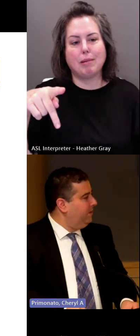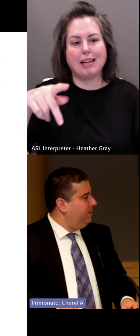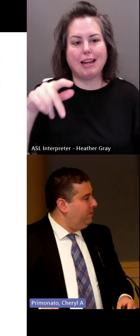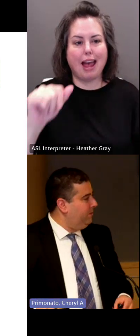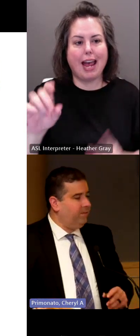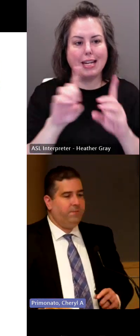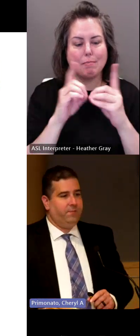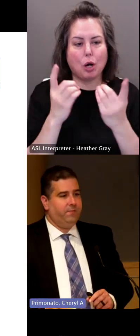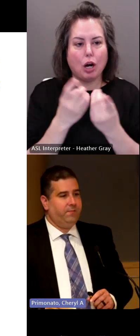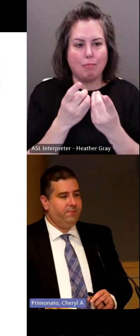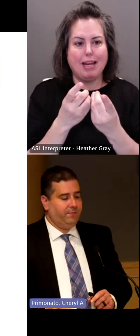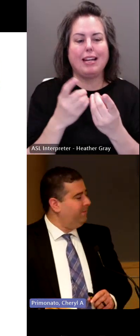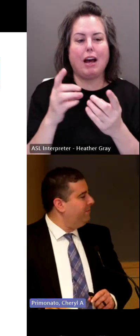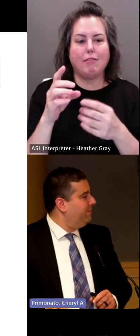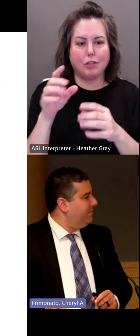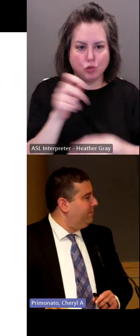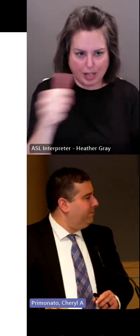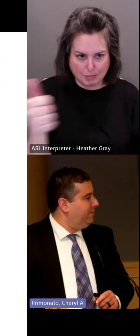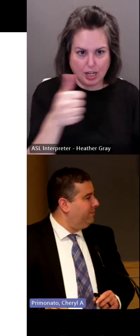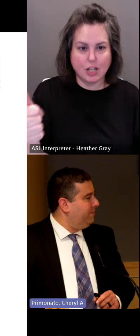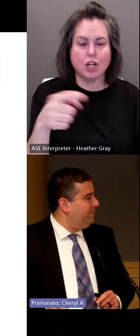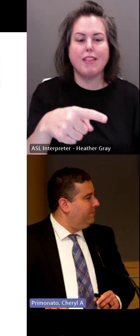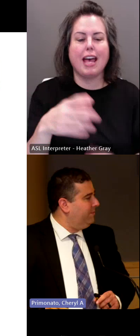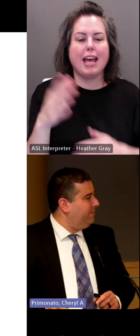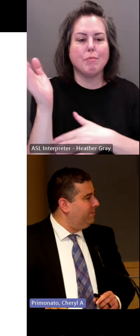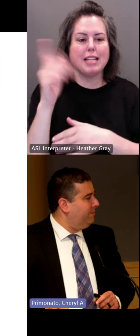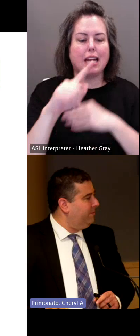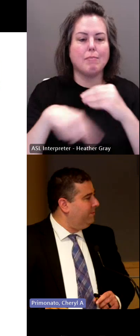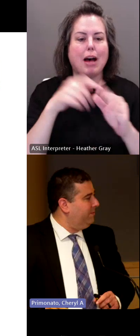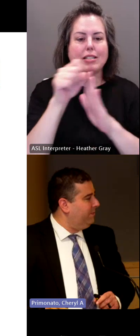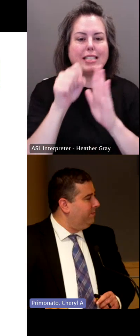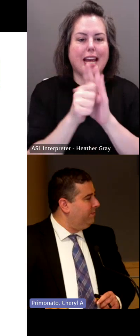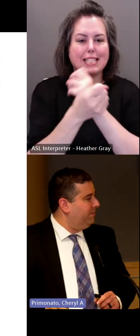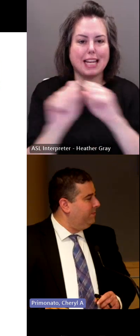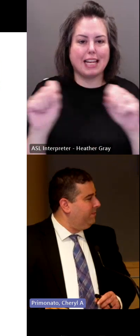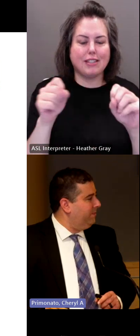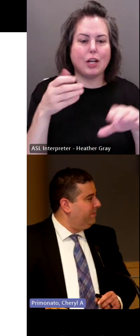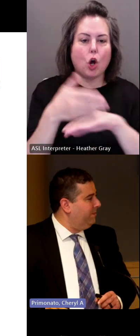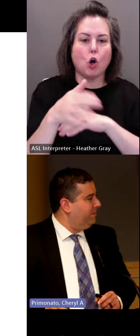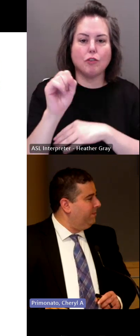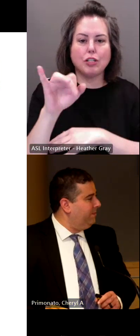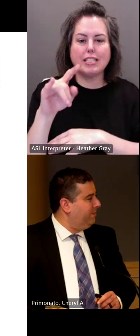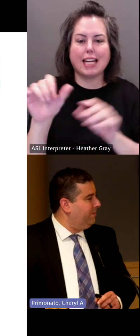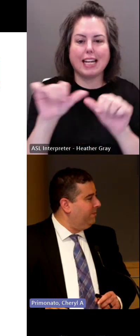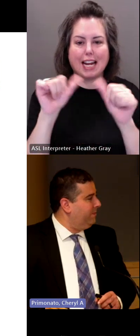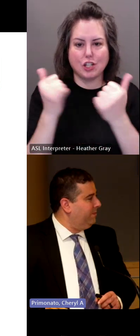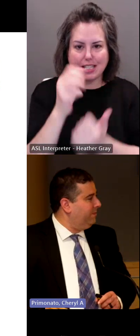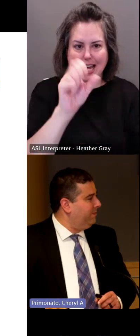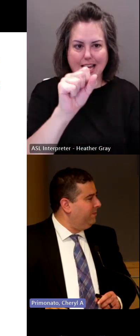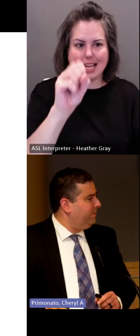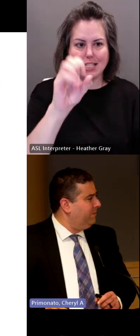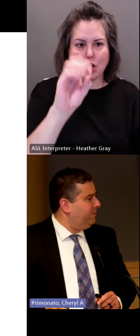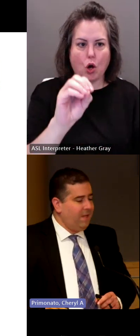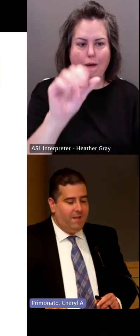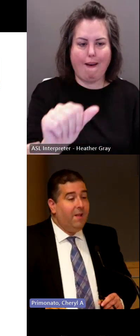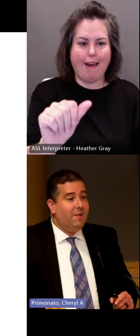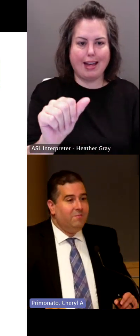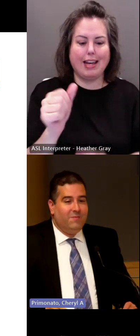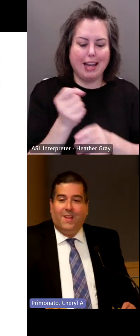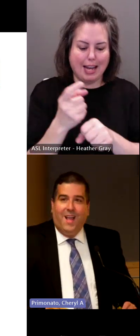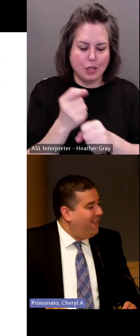of Transportation, who will present on the State Safety Oversight Agency Program Annual Presentation. Thank you for being here.